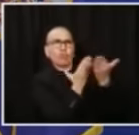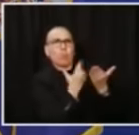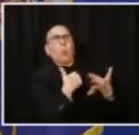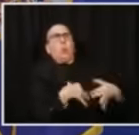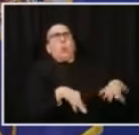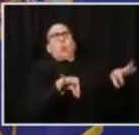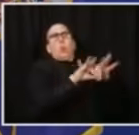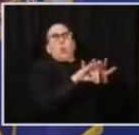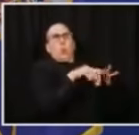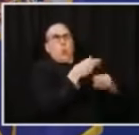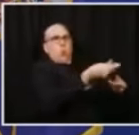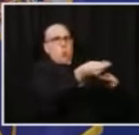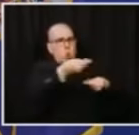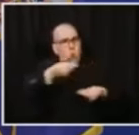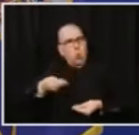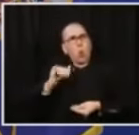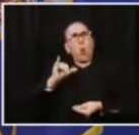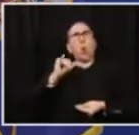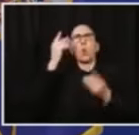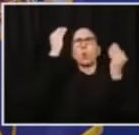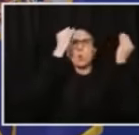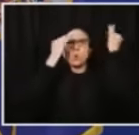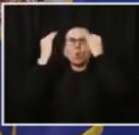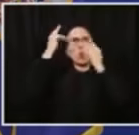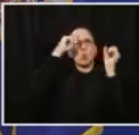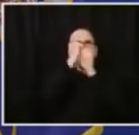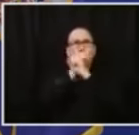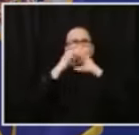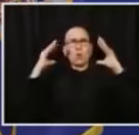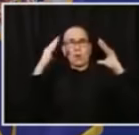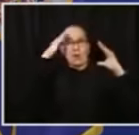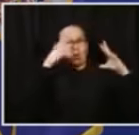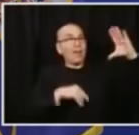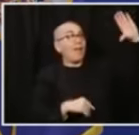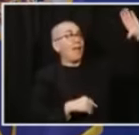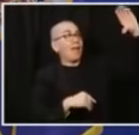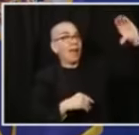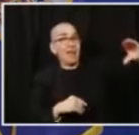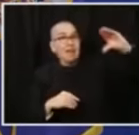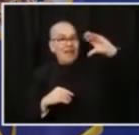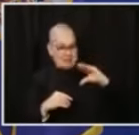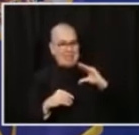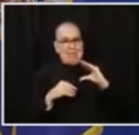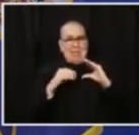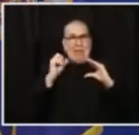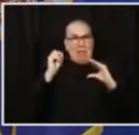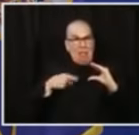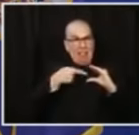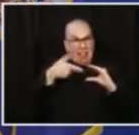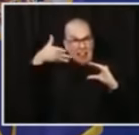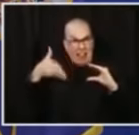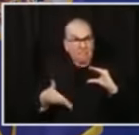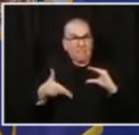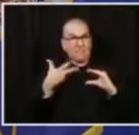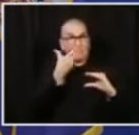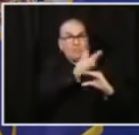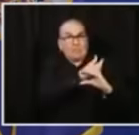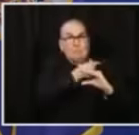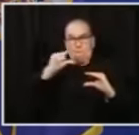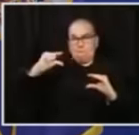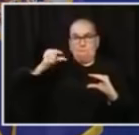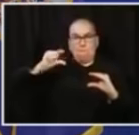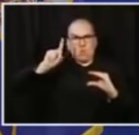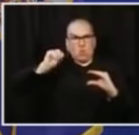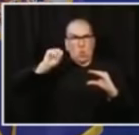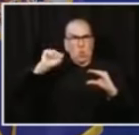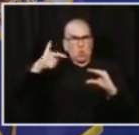smartest use of those early, small amounts of vaccine to make the maximum possible impact. That immunizing for impact that the governor